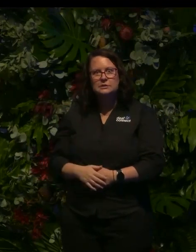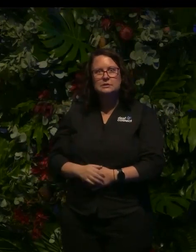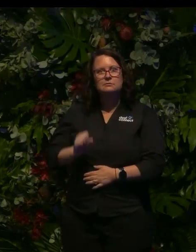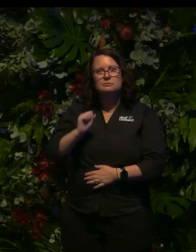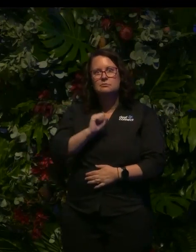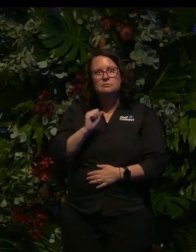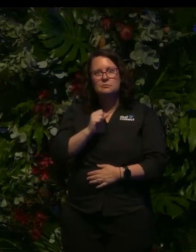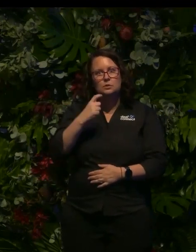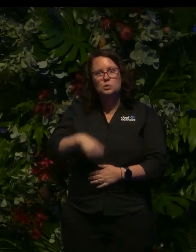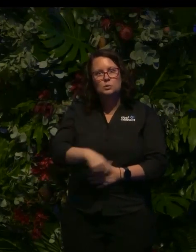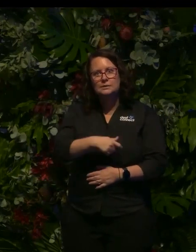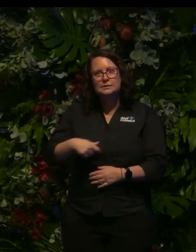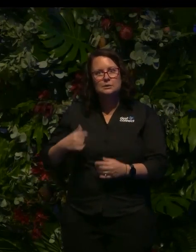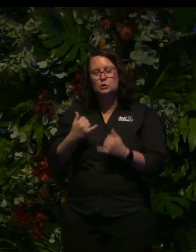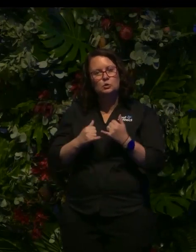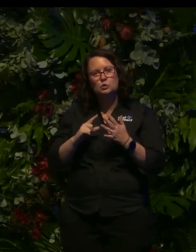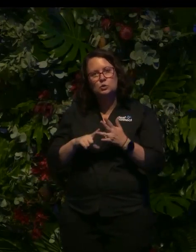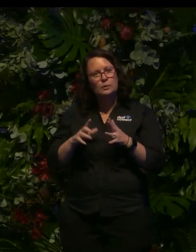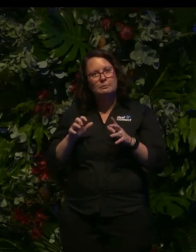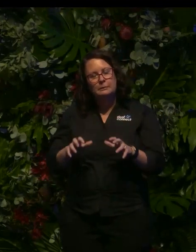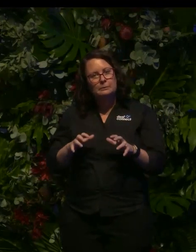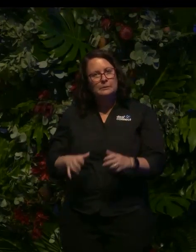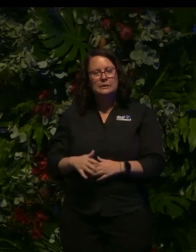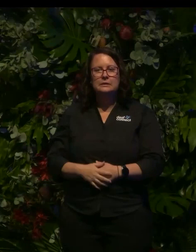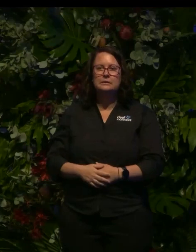so interesting. Oh. Okay.